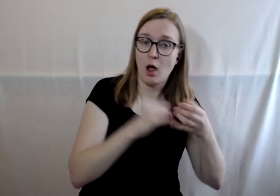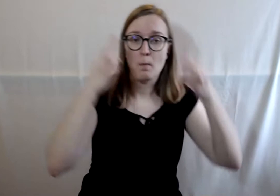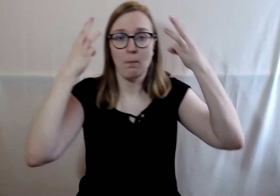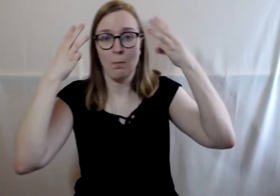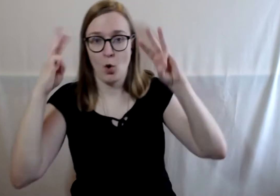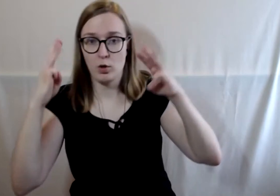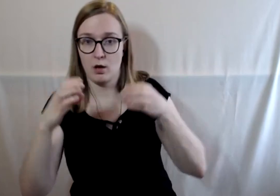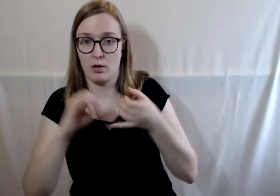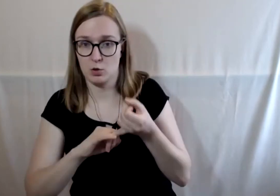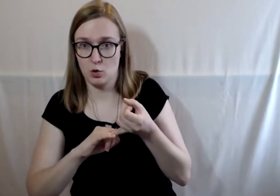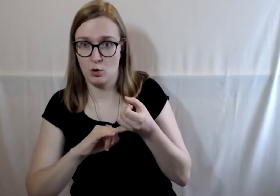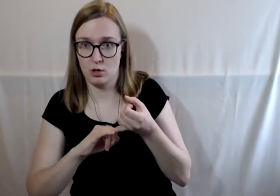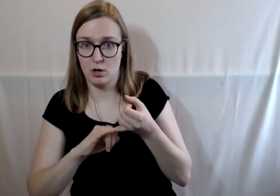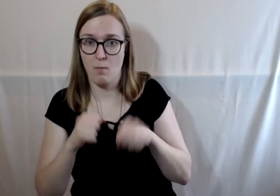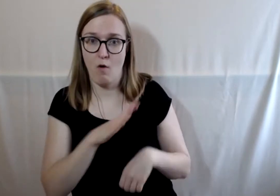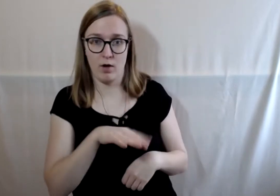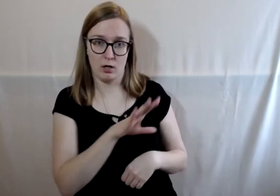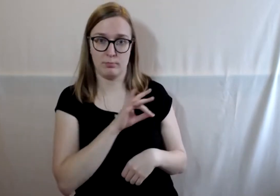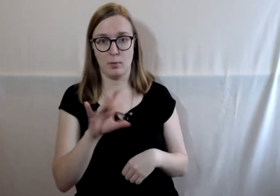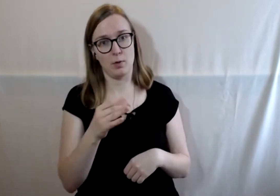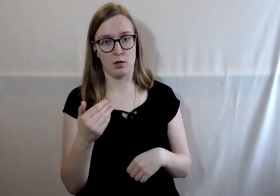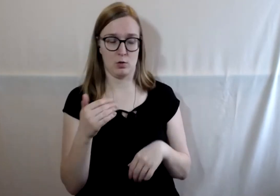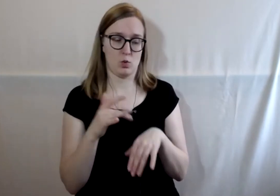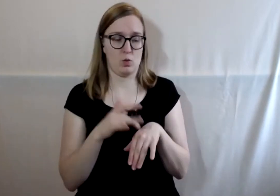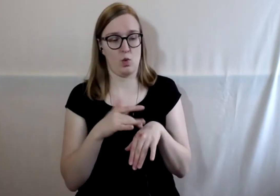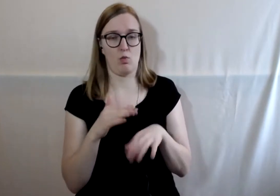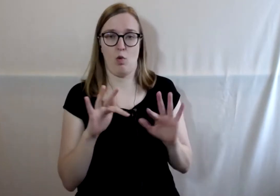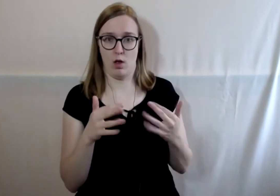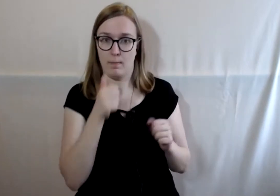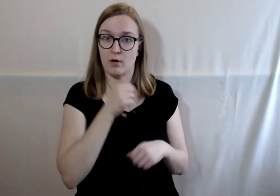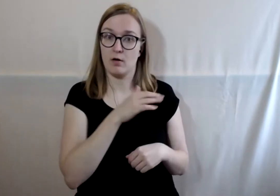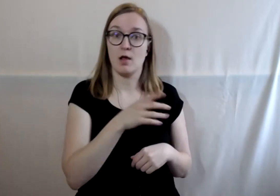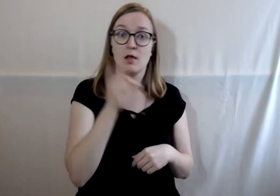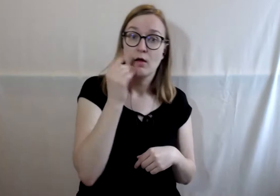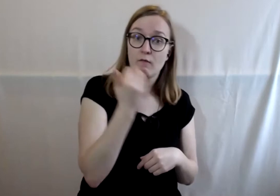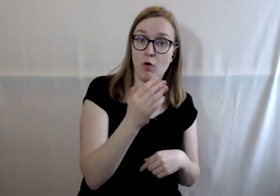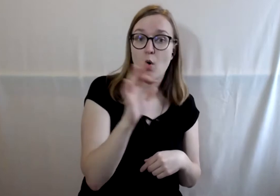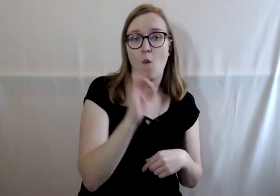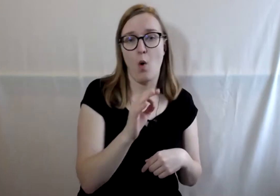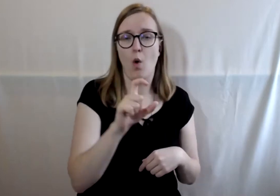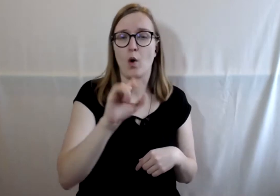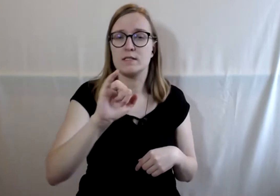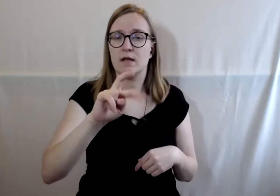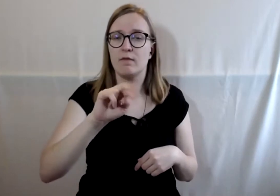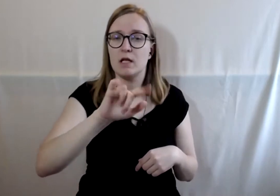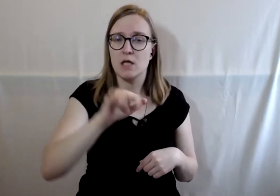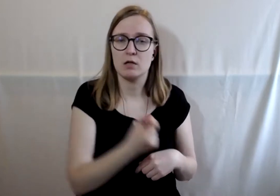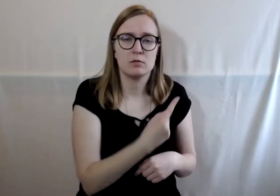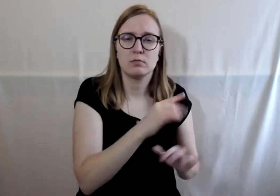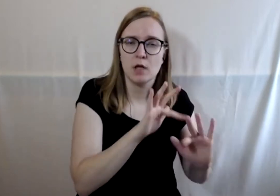of civilization and the fundamentals of that, you know,